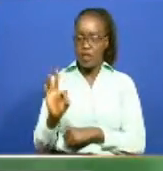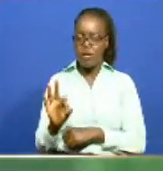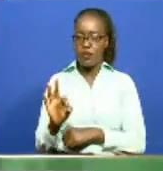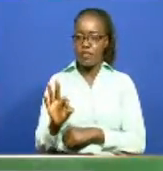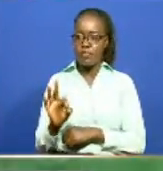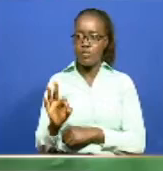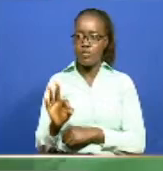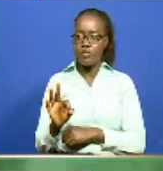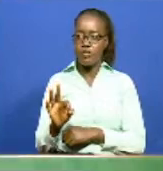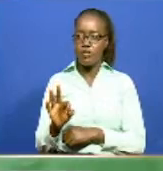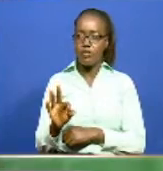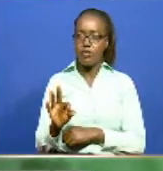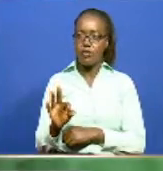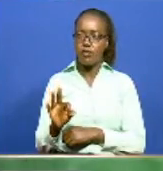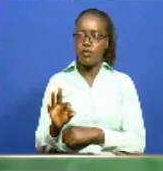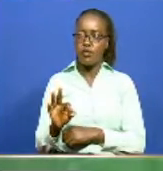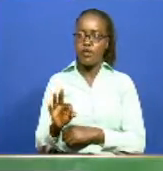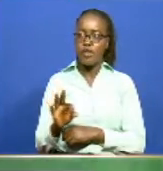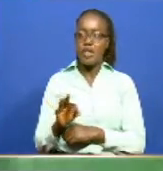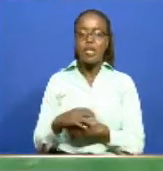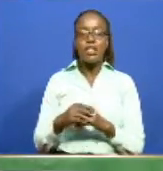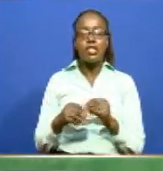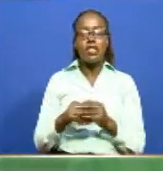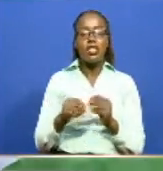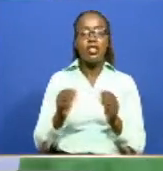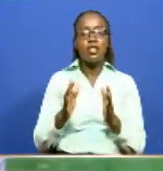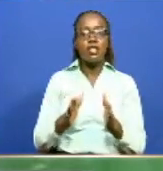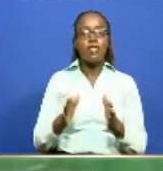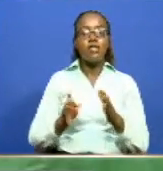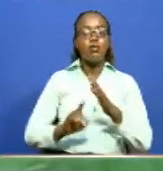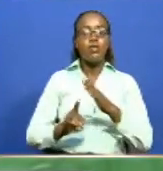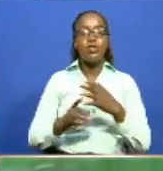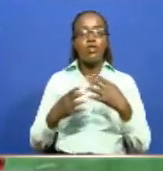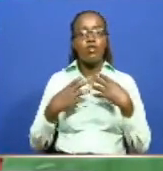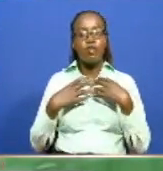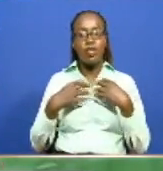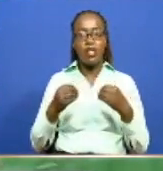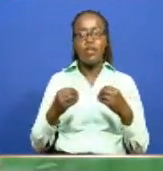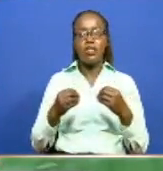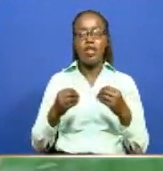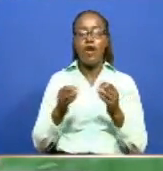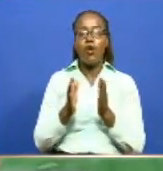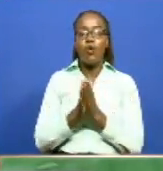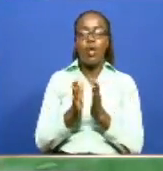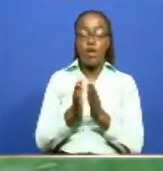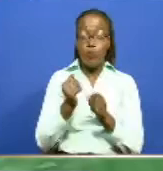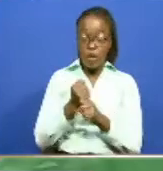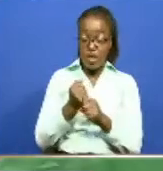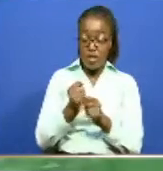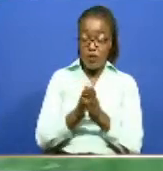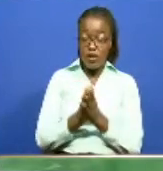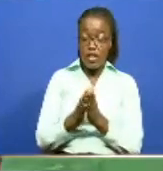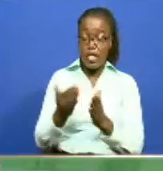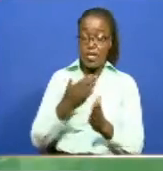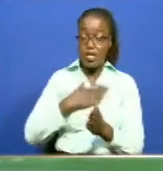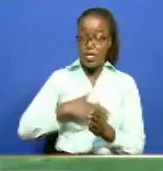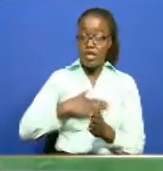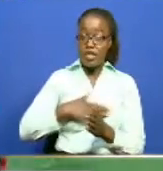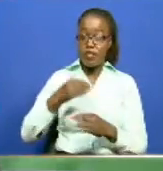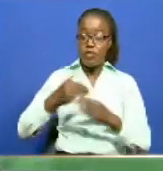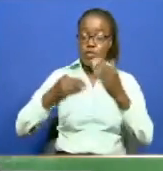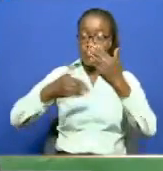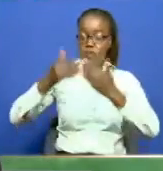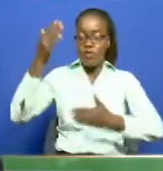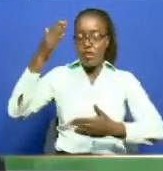we had a scientist in the Ministry of Health working together with other scientists from our universities, the